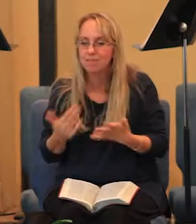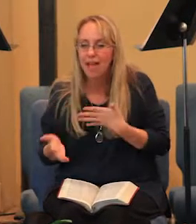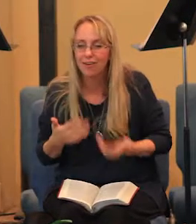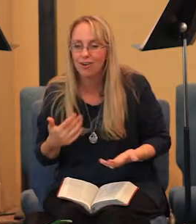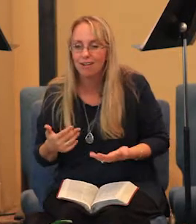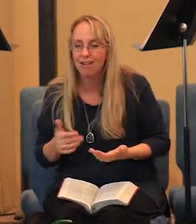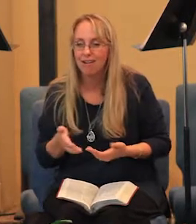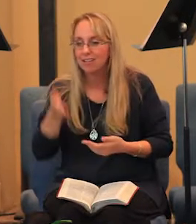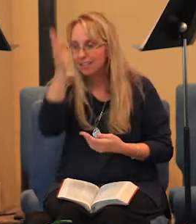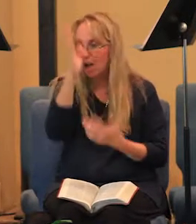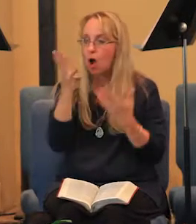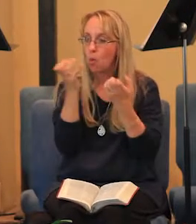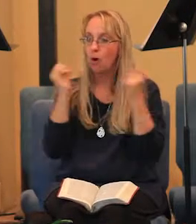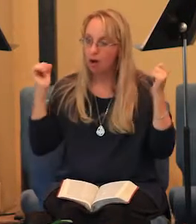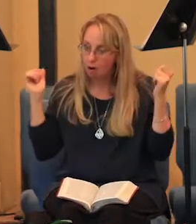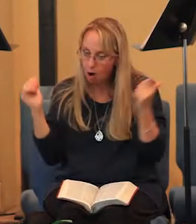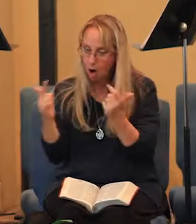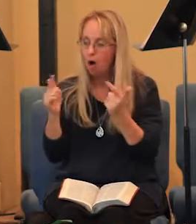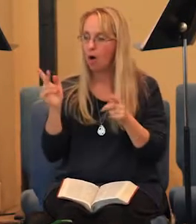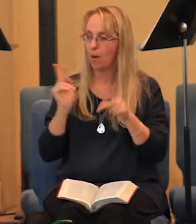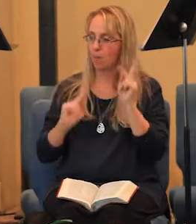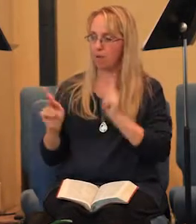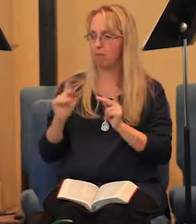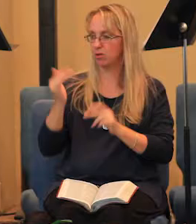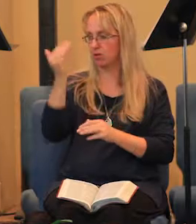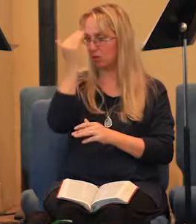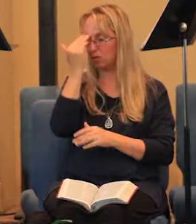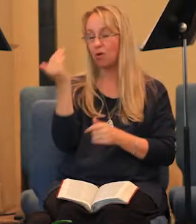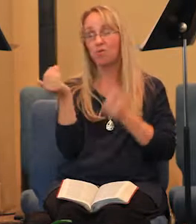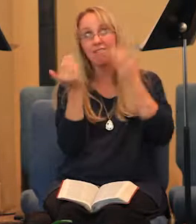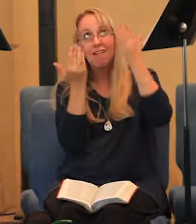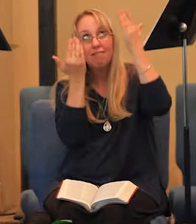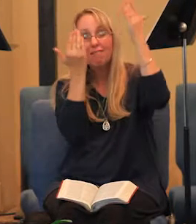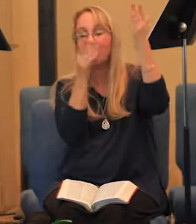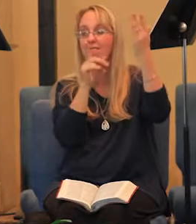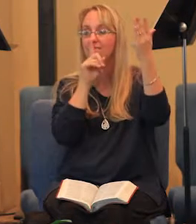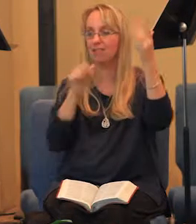all human beings to know that He is the life giver.